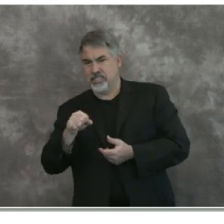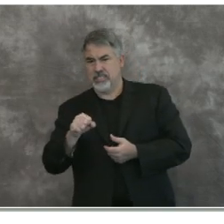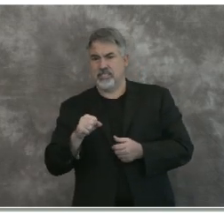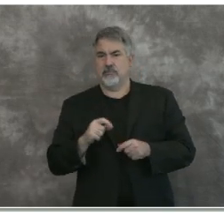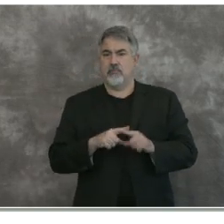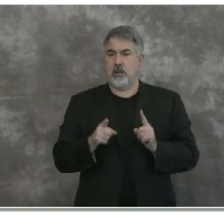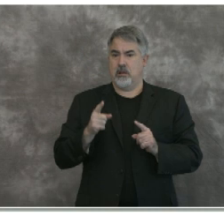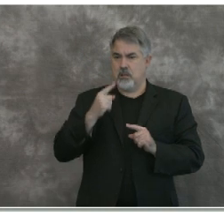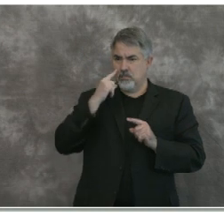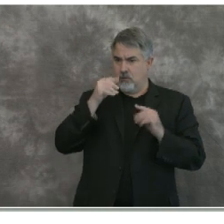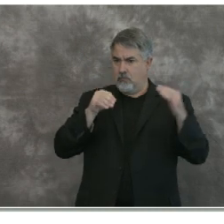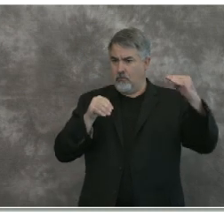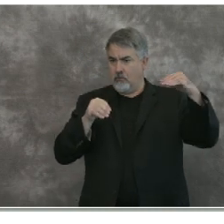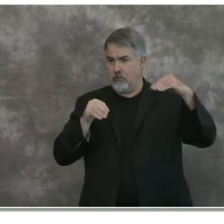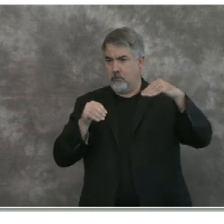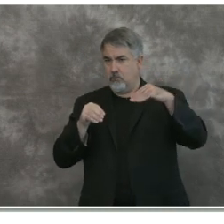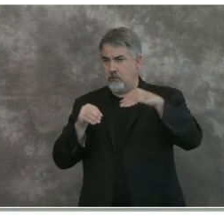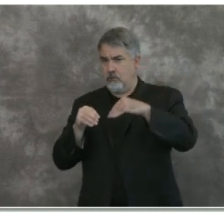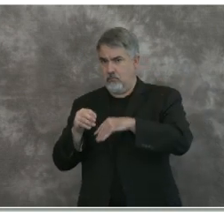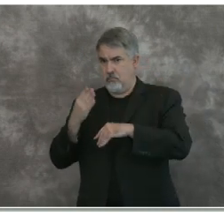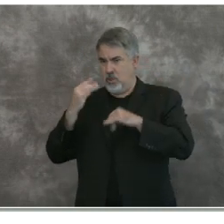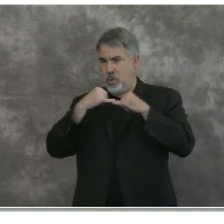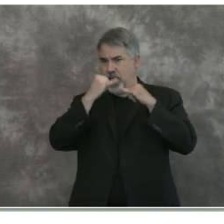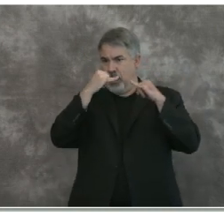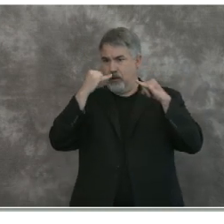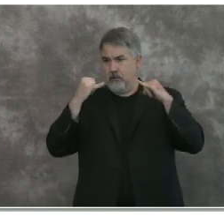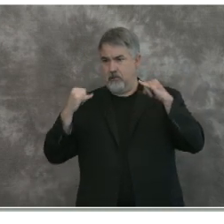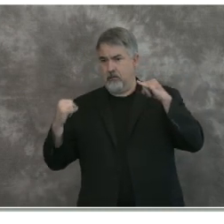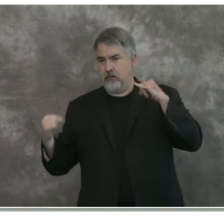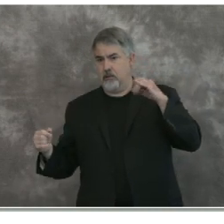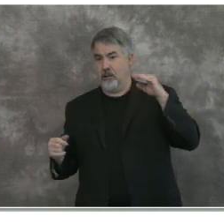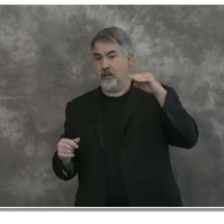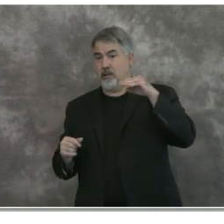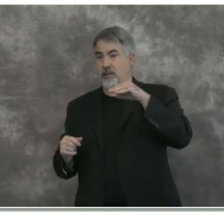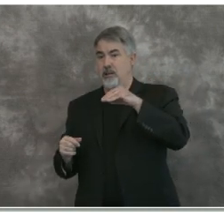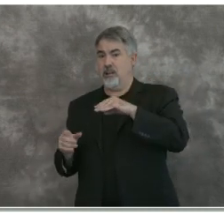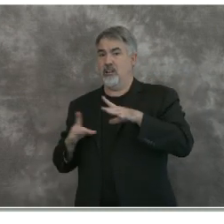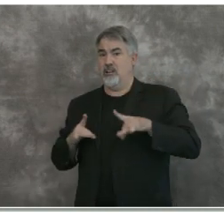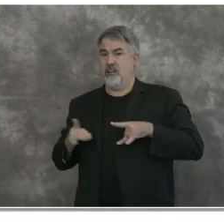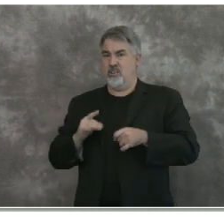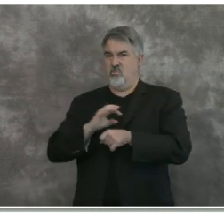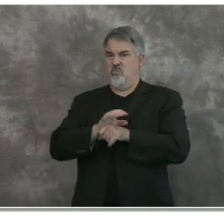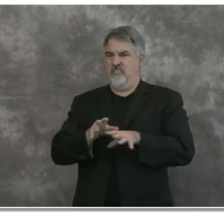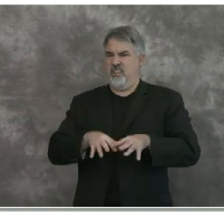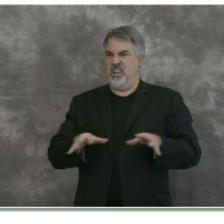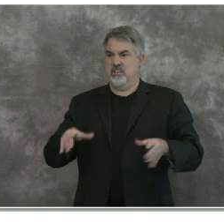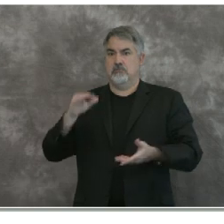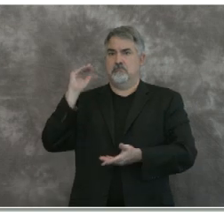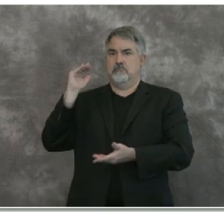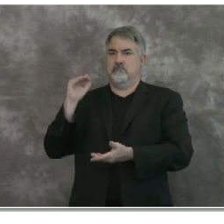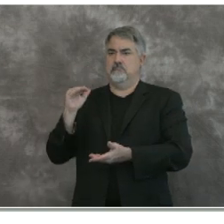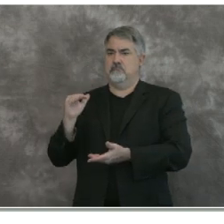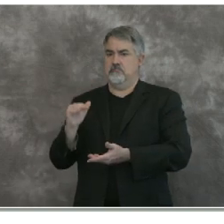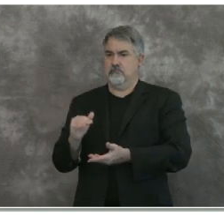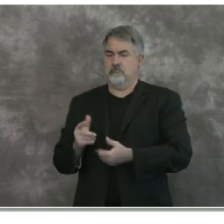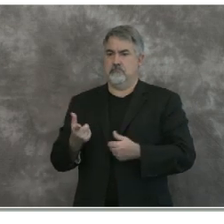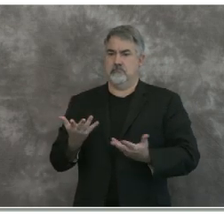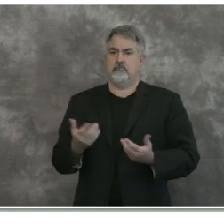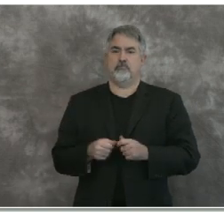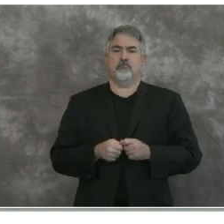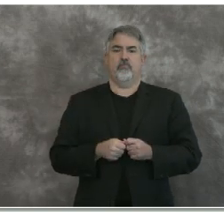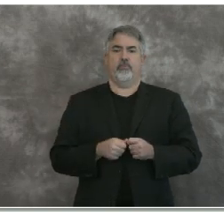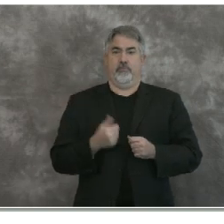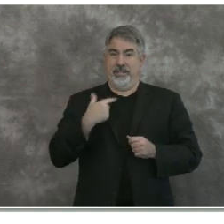trajectory of the percentage of positives. We believe as we continue to increase testing and we begin testing a